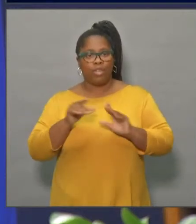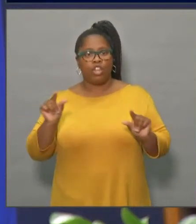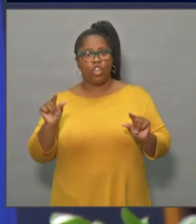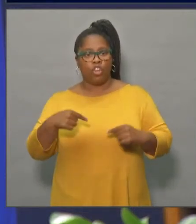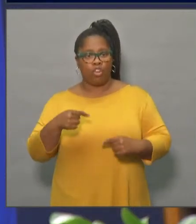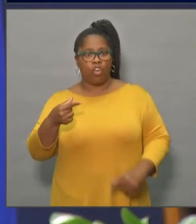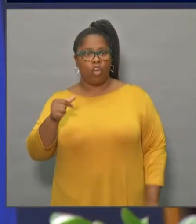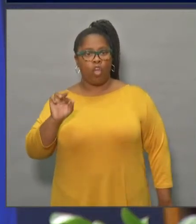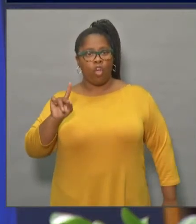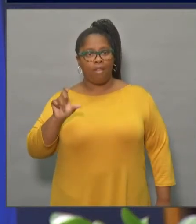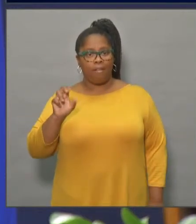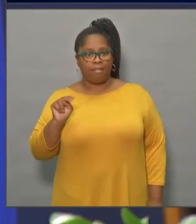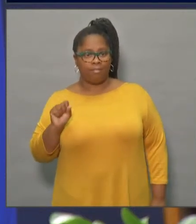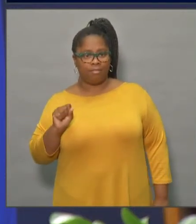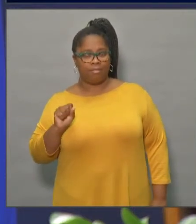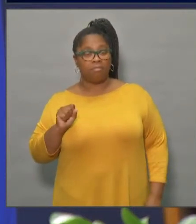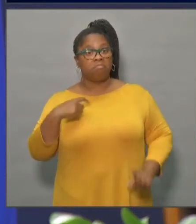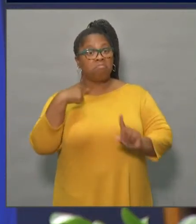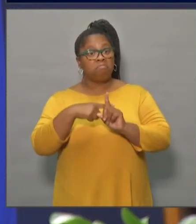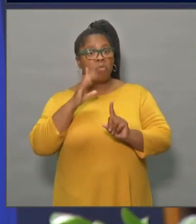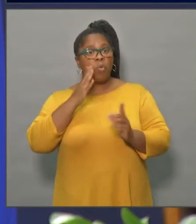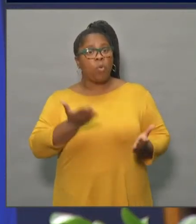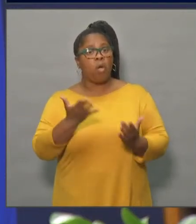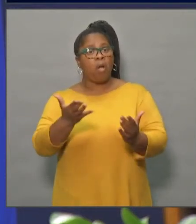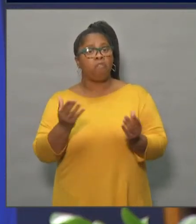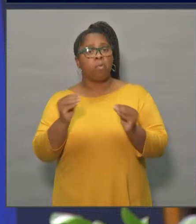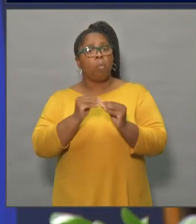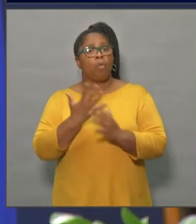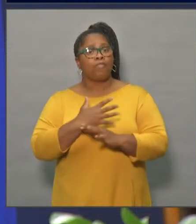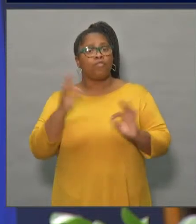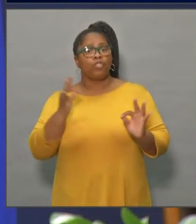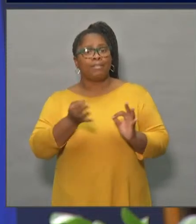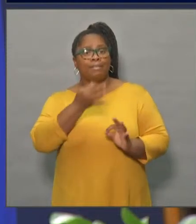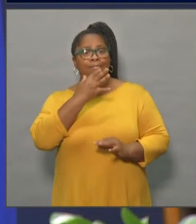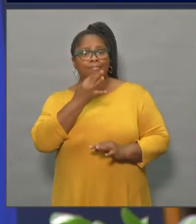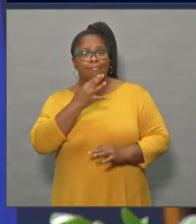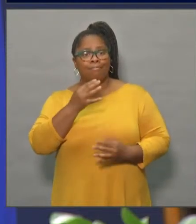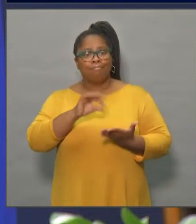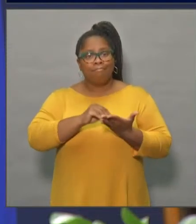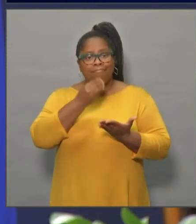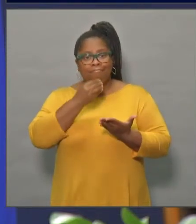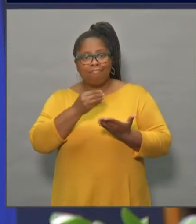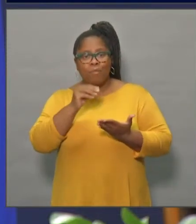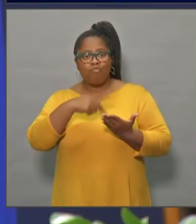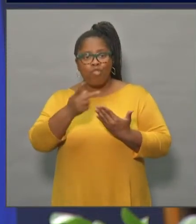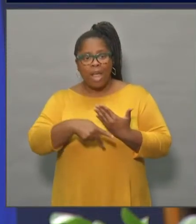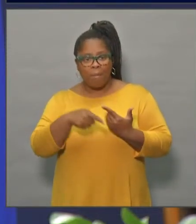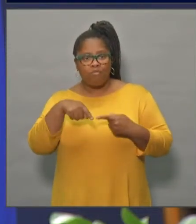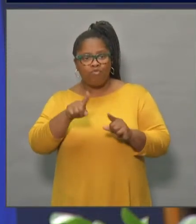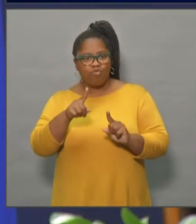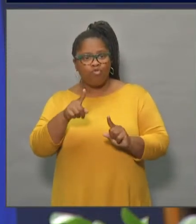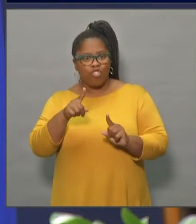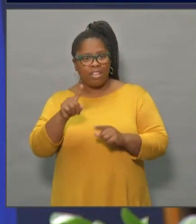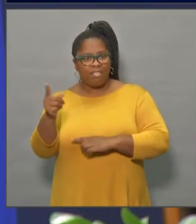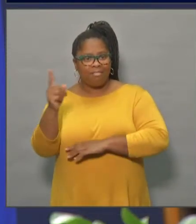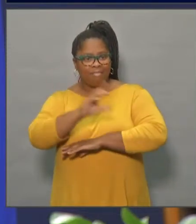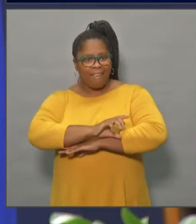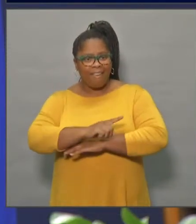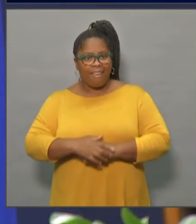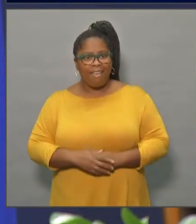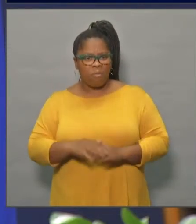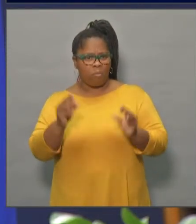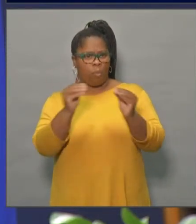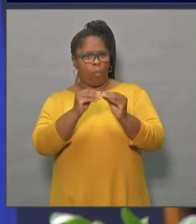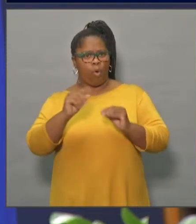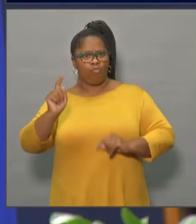the department will resume free snack programs at some parks and will reopen outdoor restrooms during the day. By providing